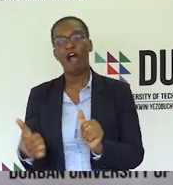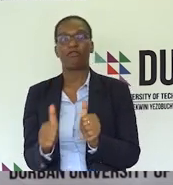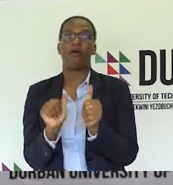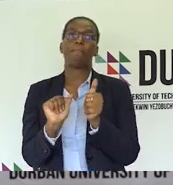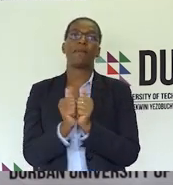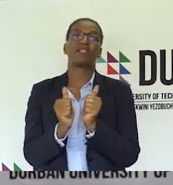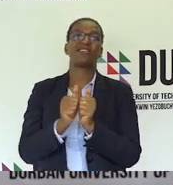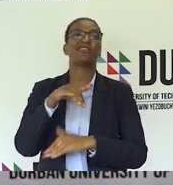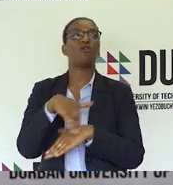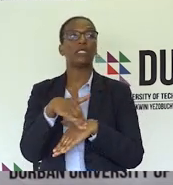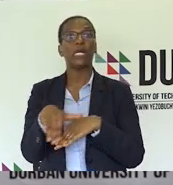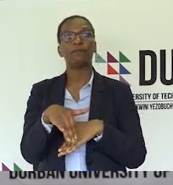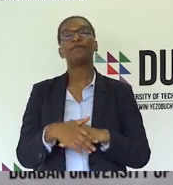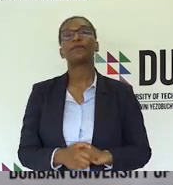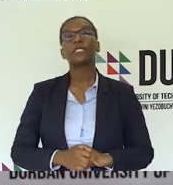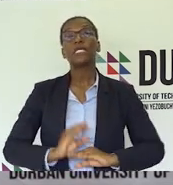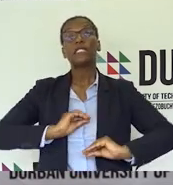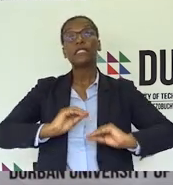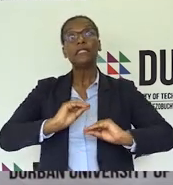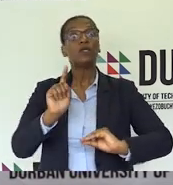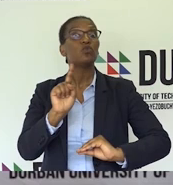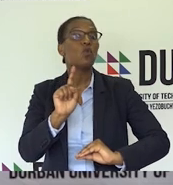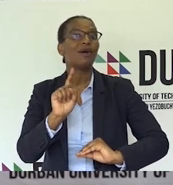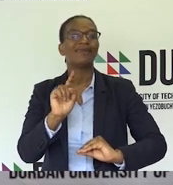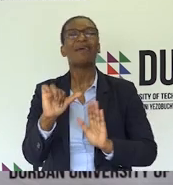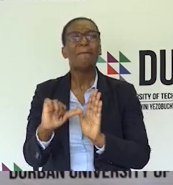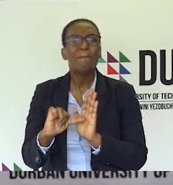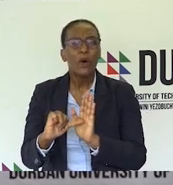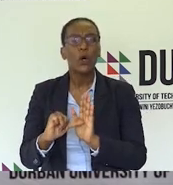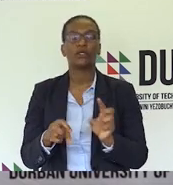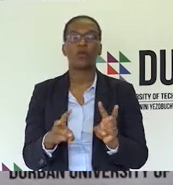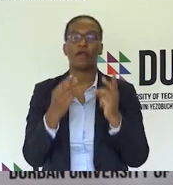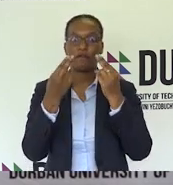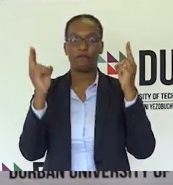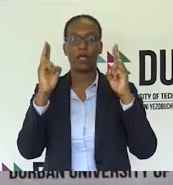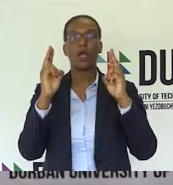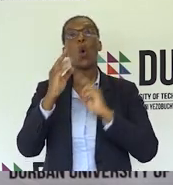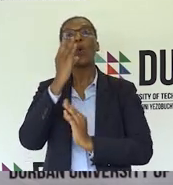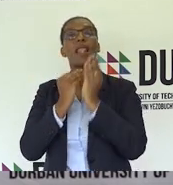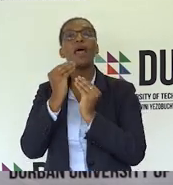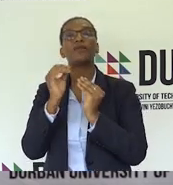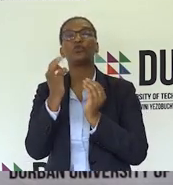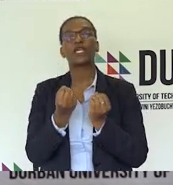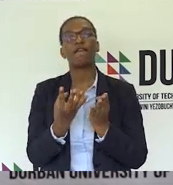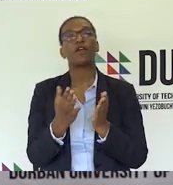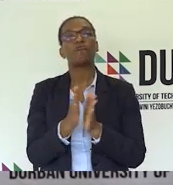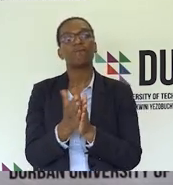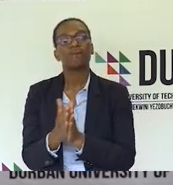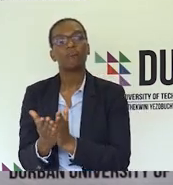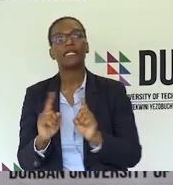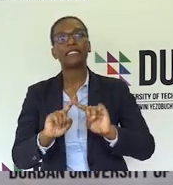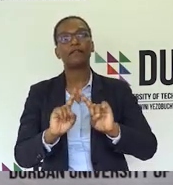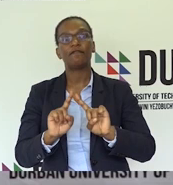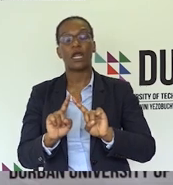partners. Teaching is a core business of the university. We endeavor to provide a context for learning through